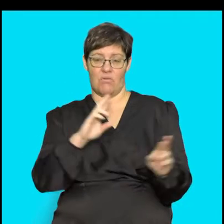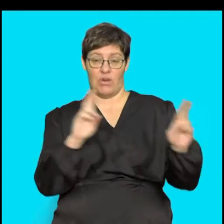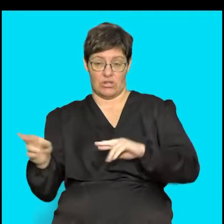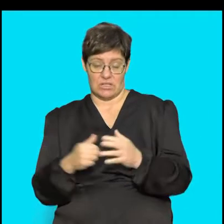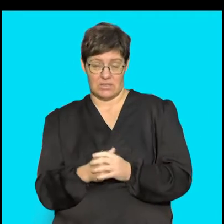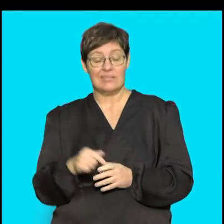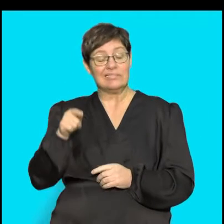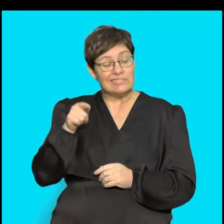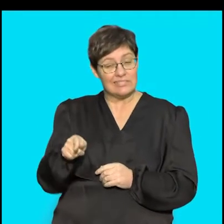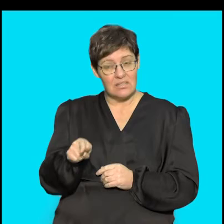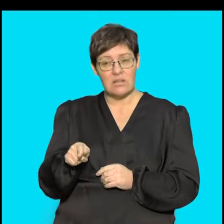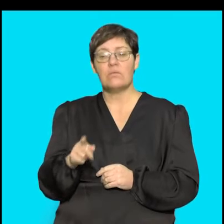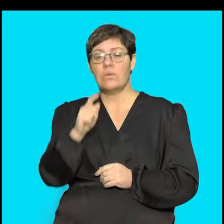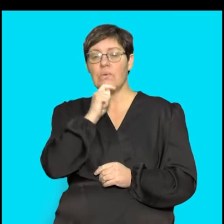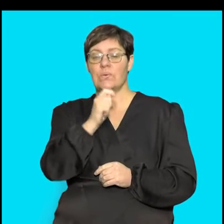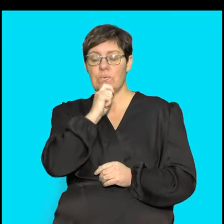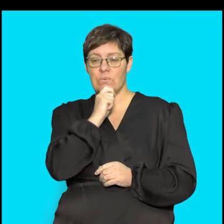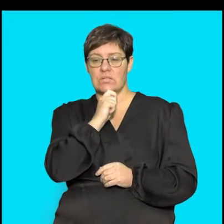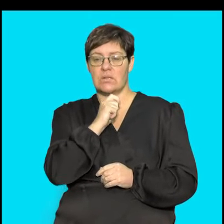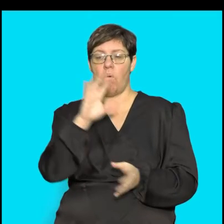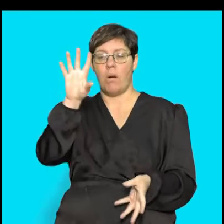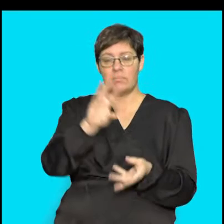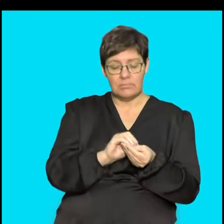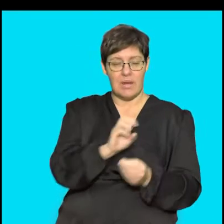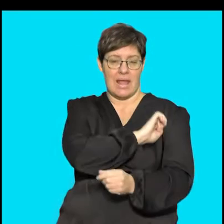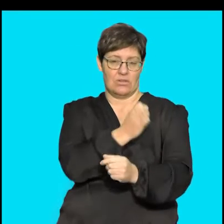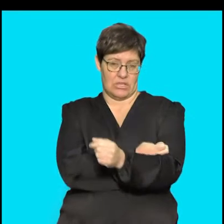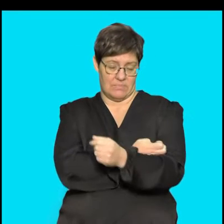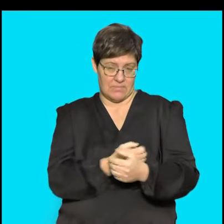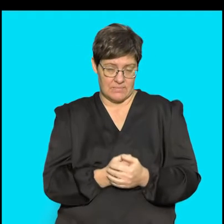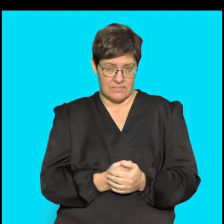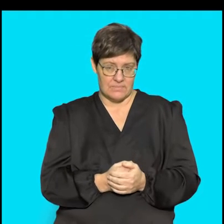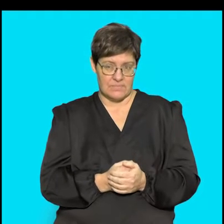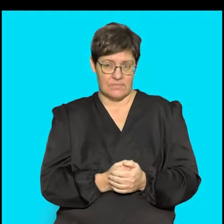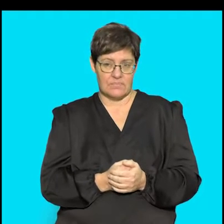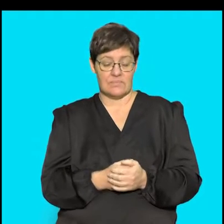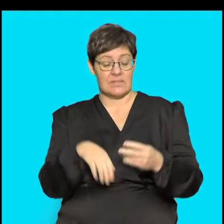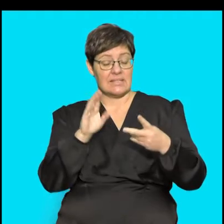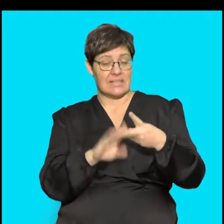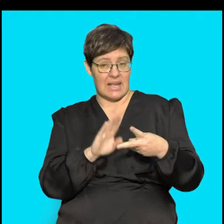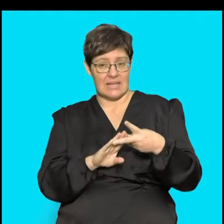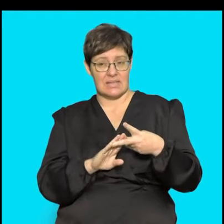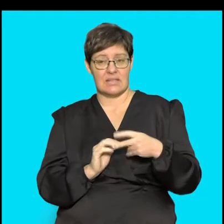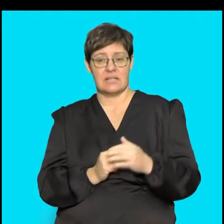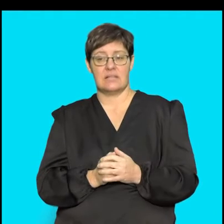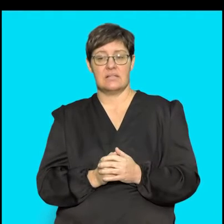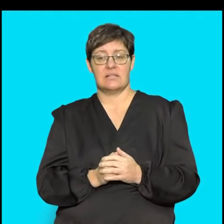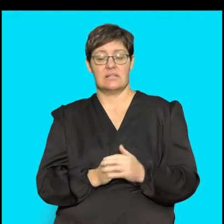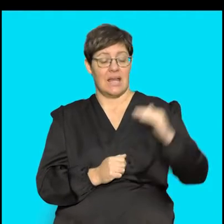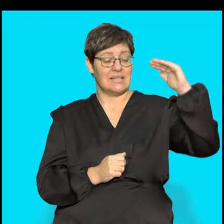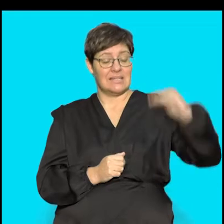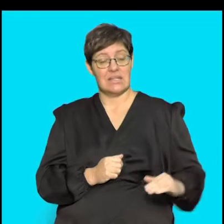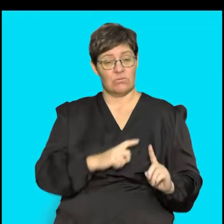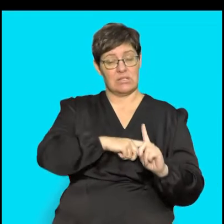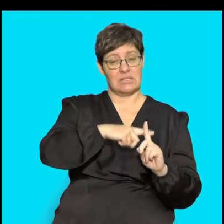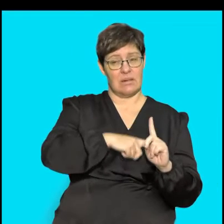endothermic reaction is the reaction that uses or absorbs the energy. Secondly, a decrease